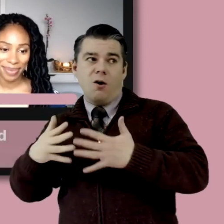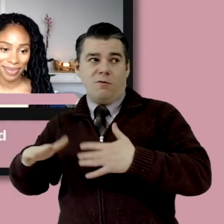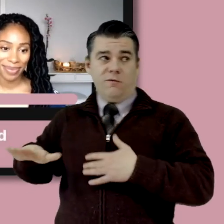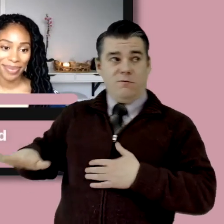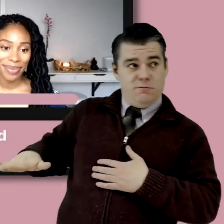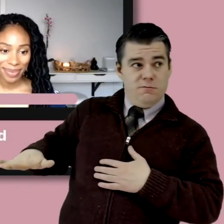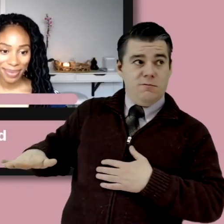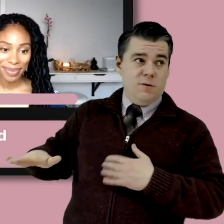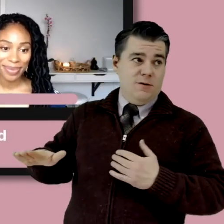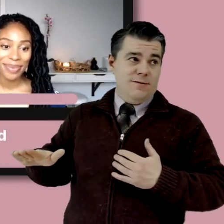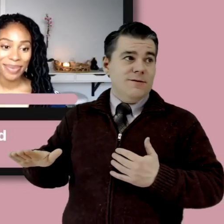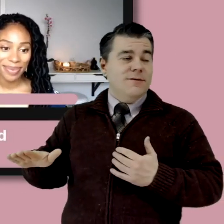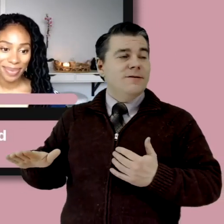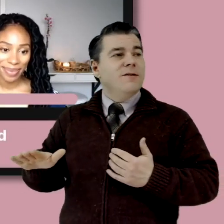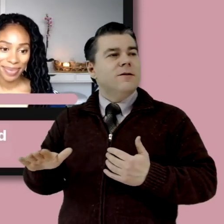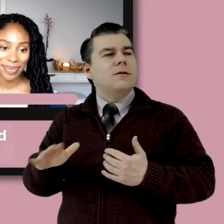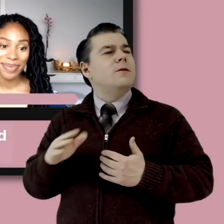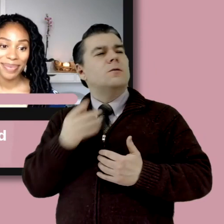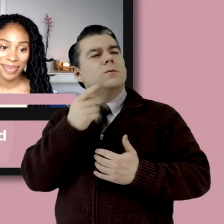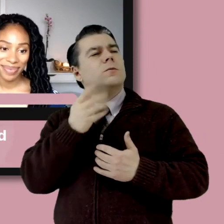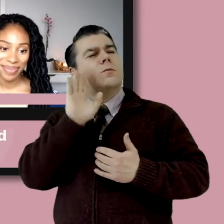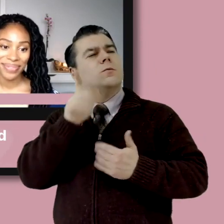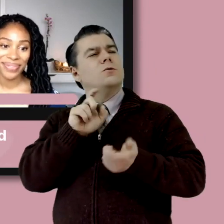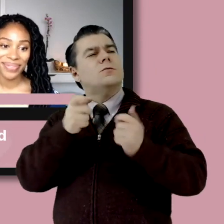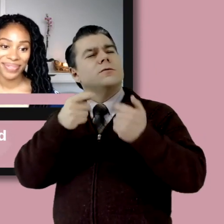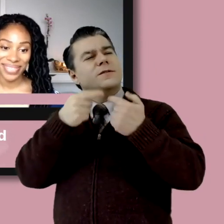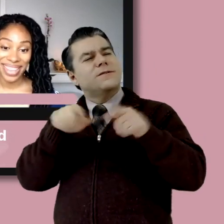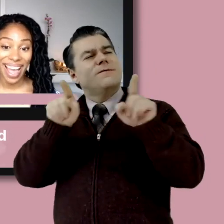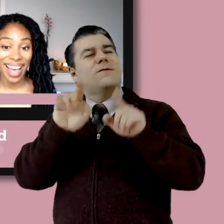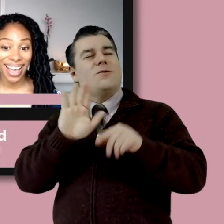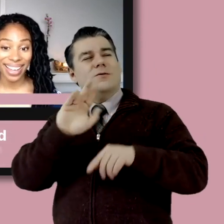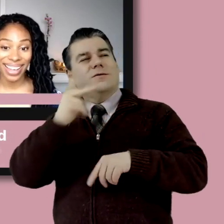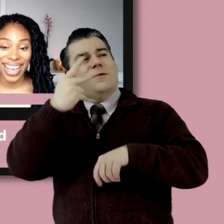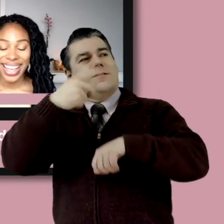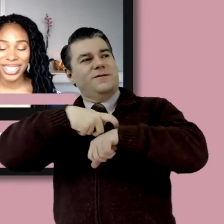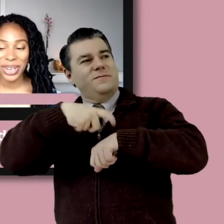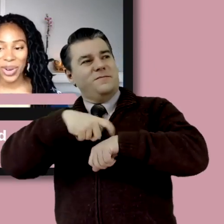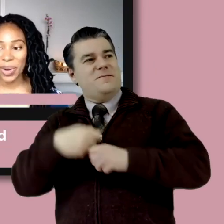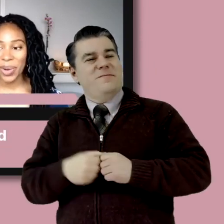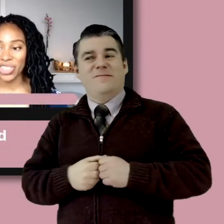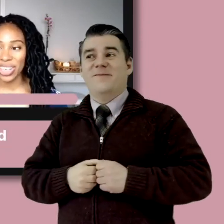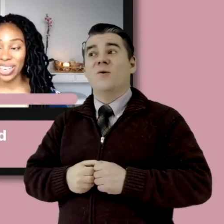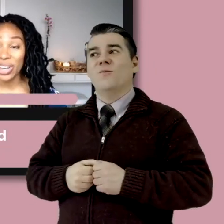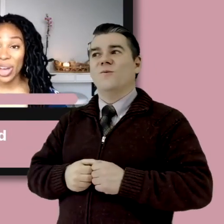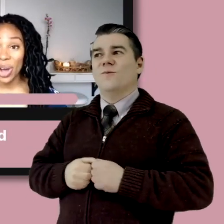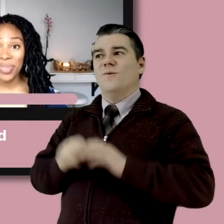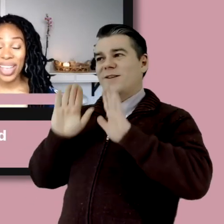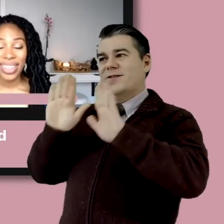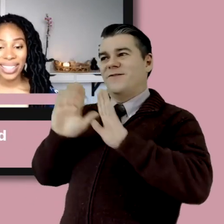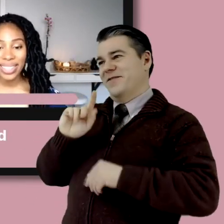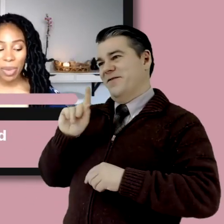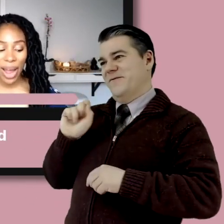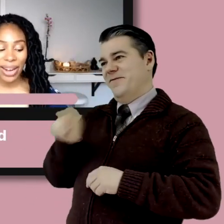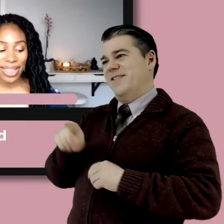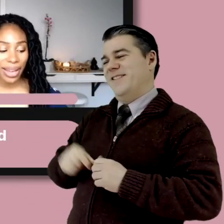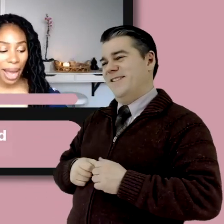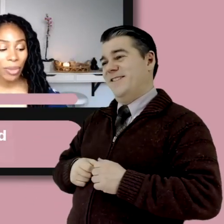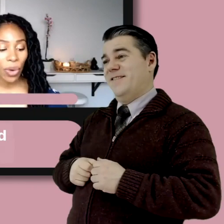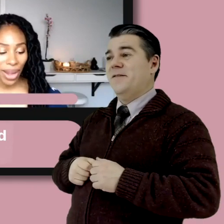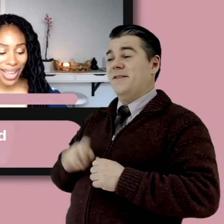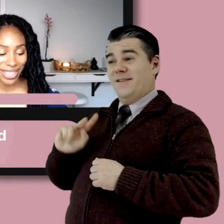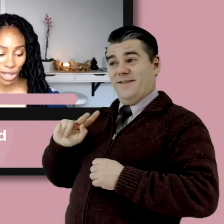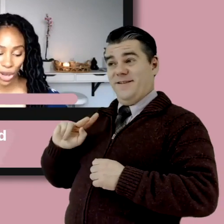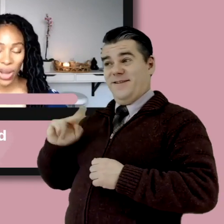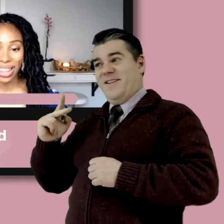is something that you will do differently with your second child? Yeah, that's a great question. This time around, I think